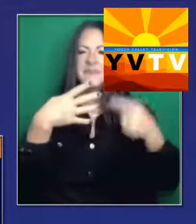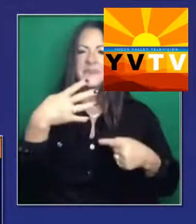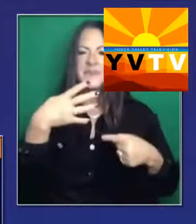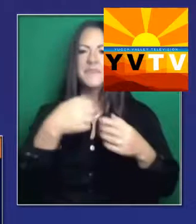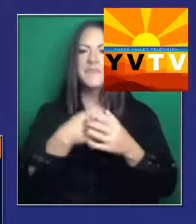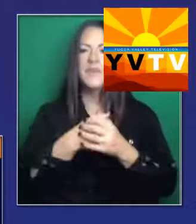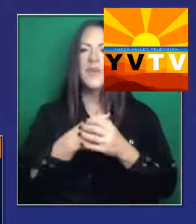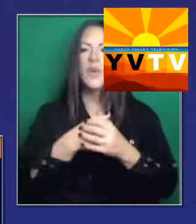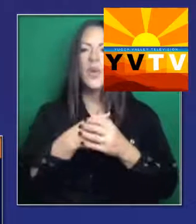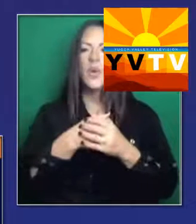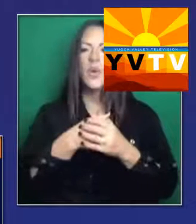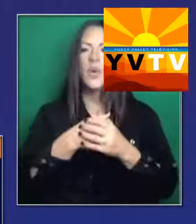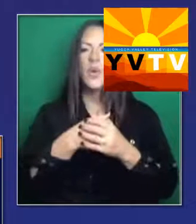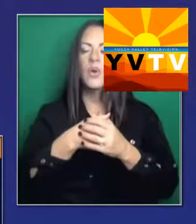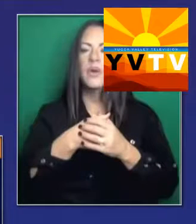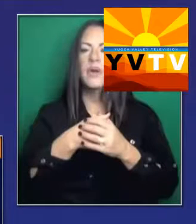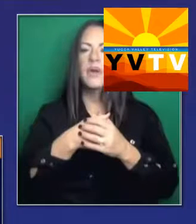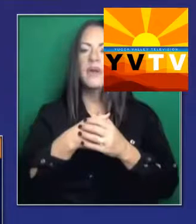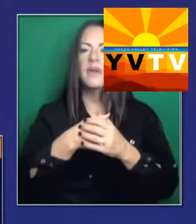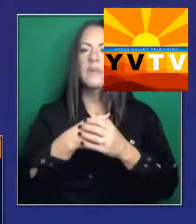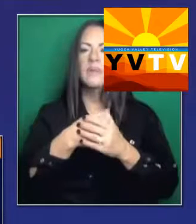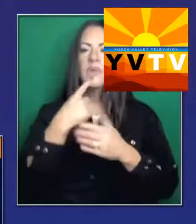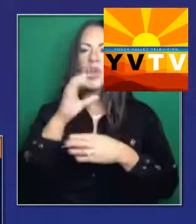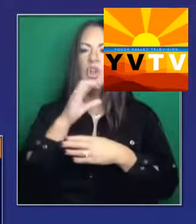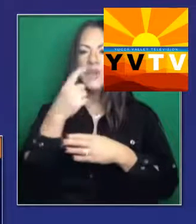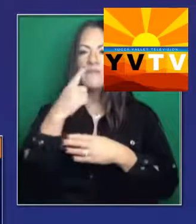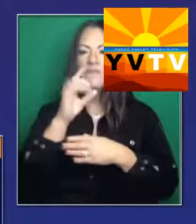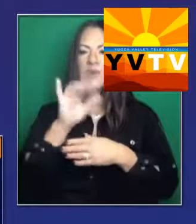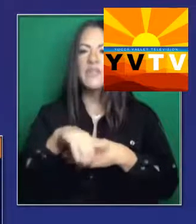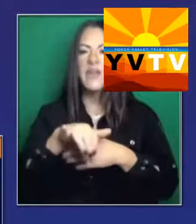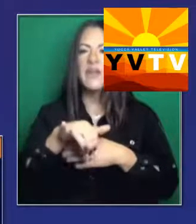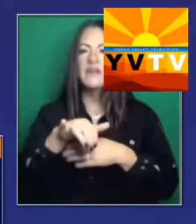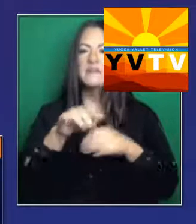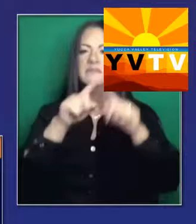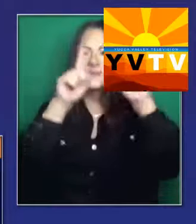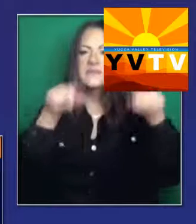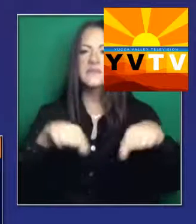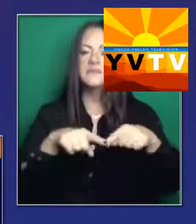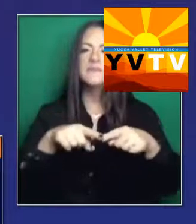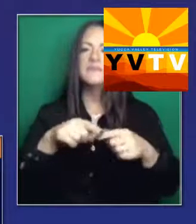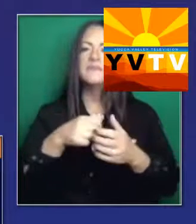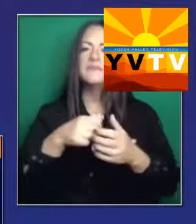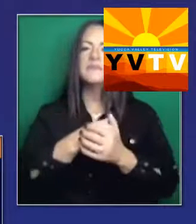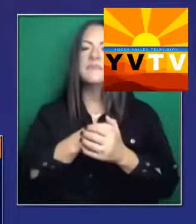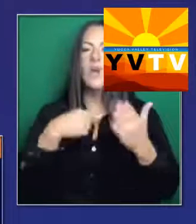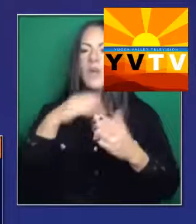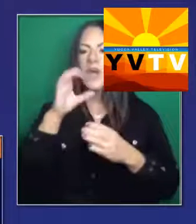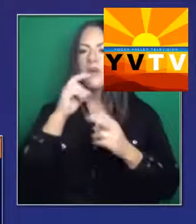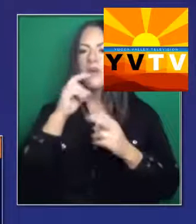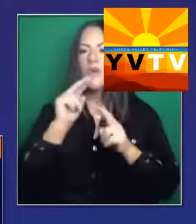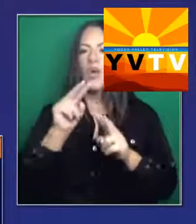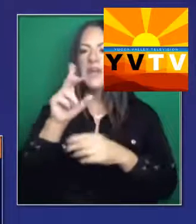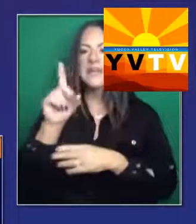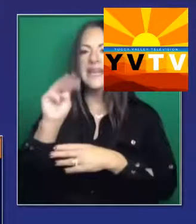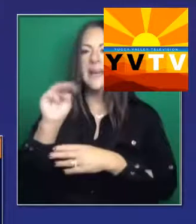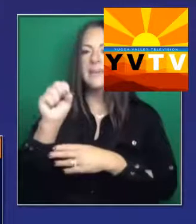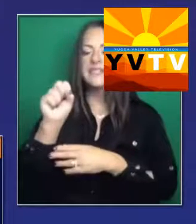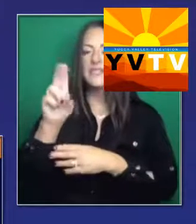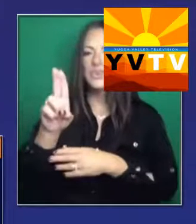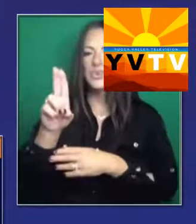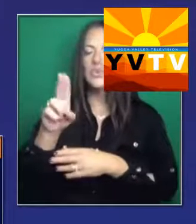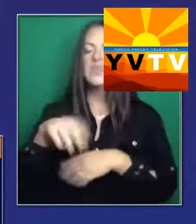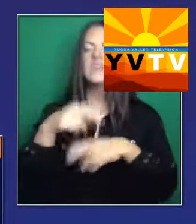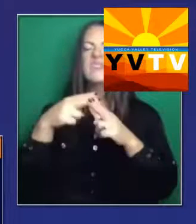for refilling capacity in these oxygen for these oxygen tanks, and then these what we call DMSU medical support units.